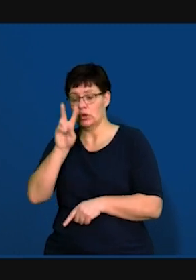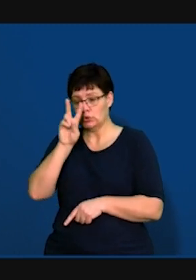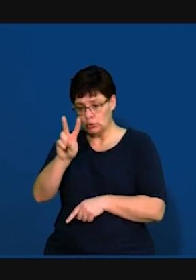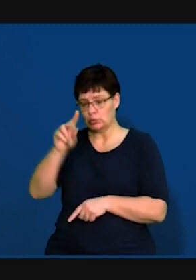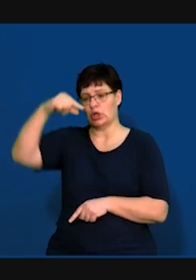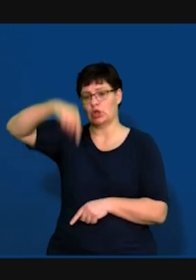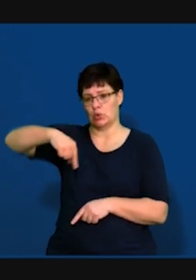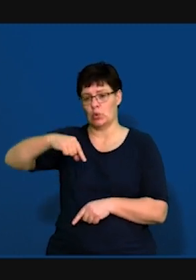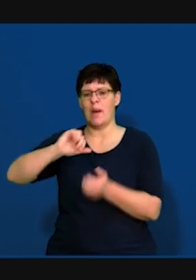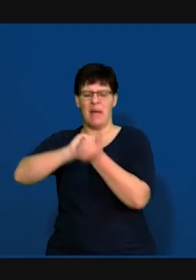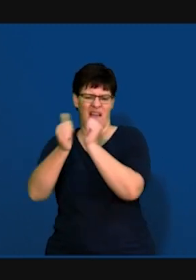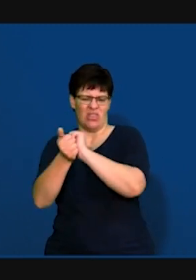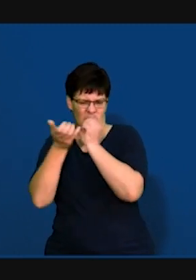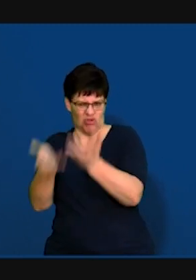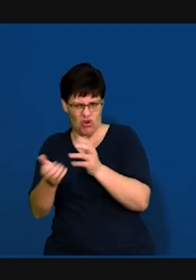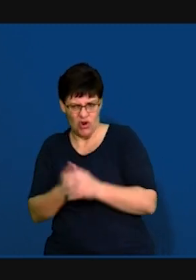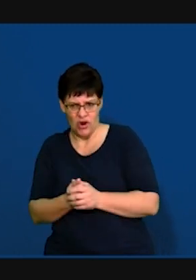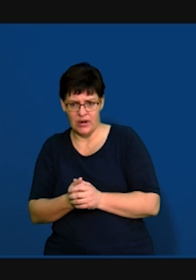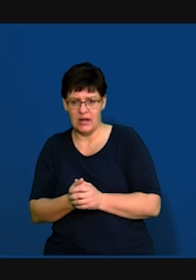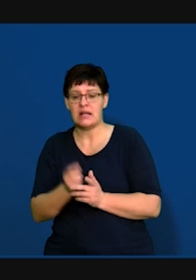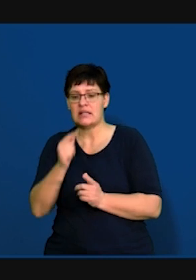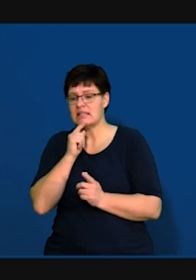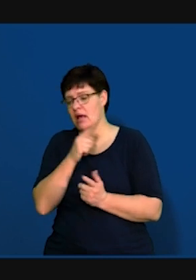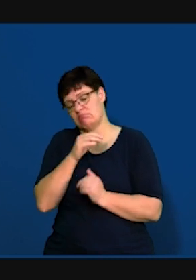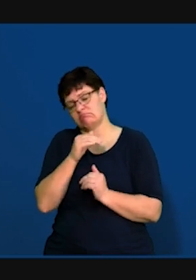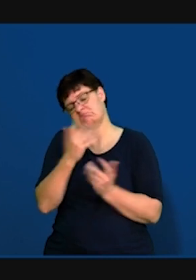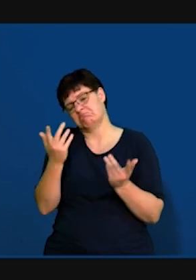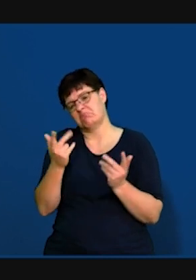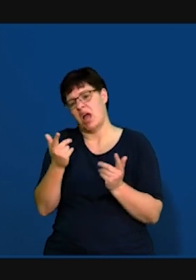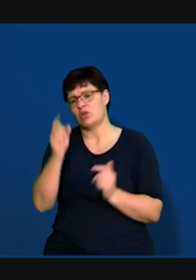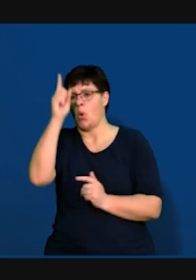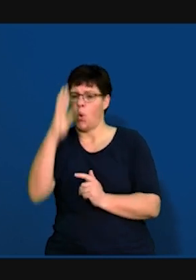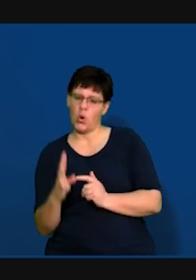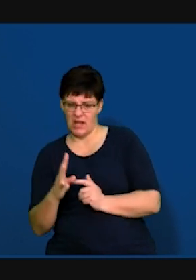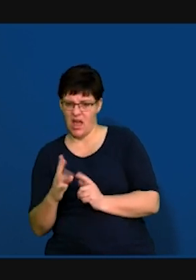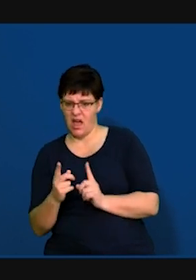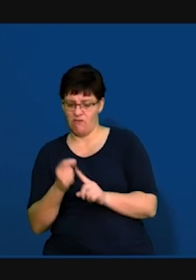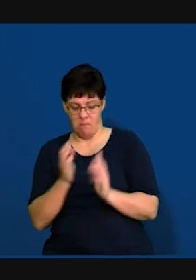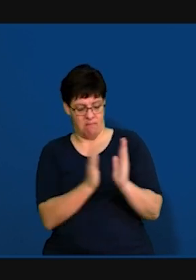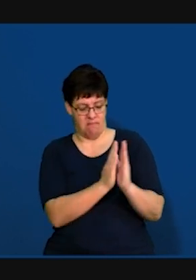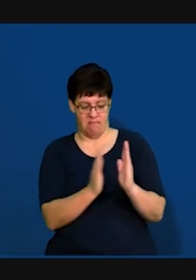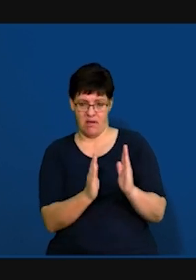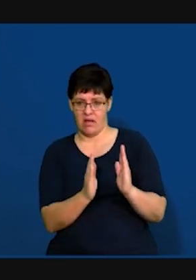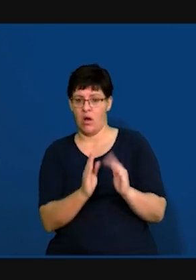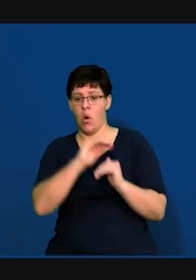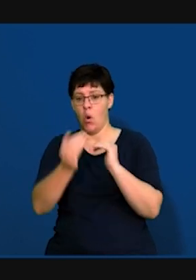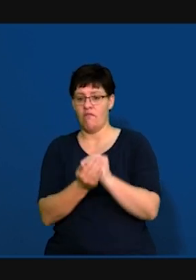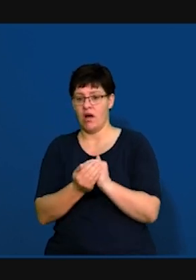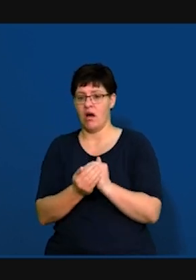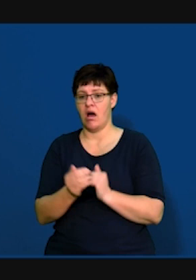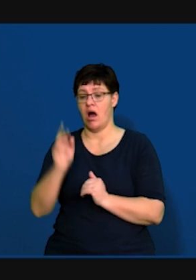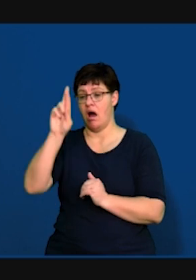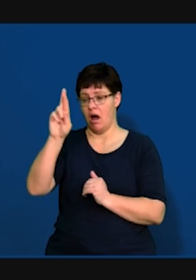the mathematical language. And let's say maybe this distance is a quarter of what it was. Then over 1R over